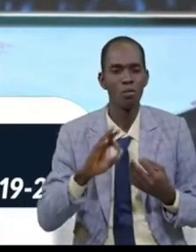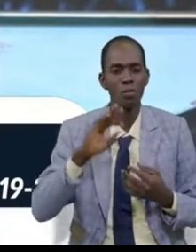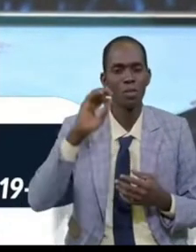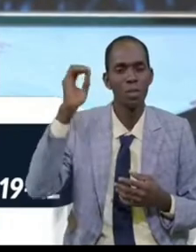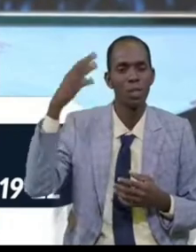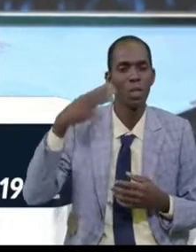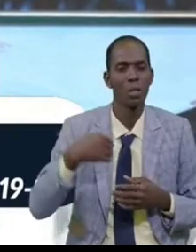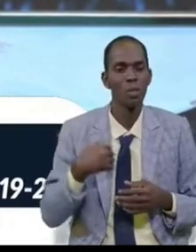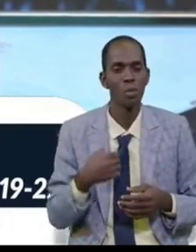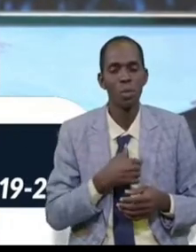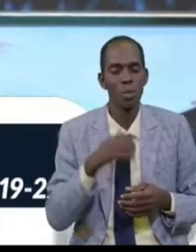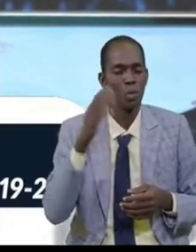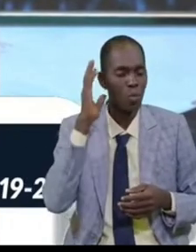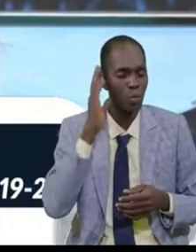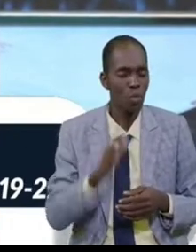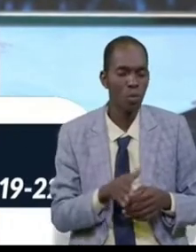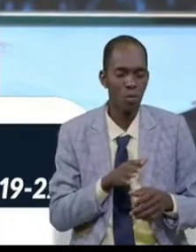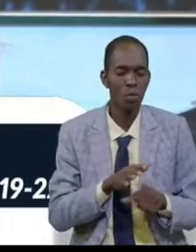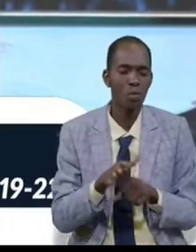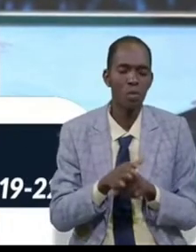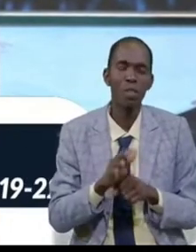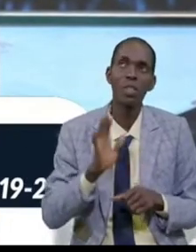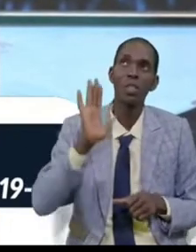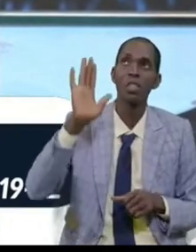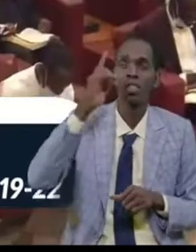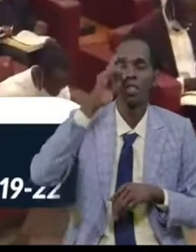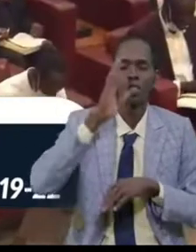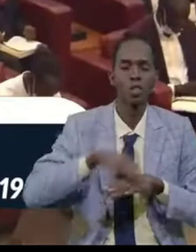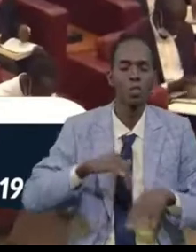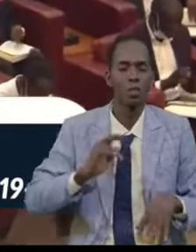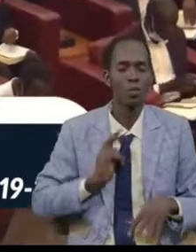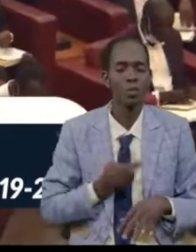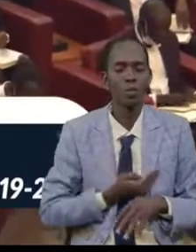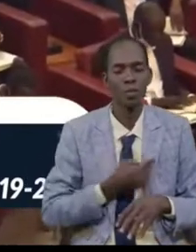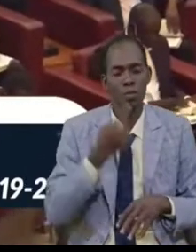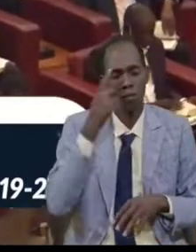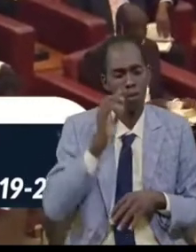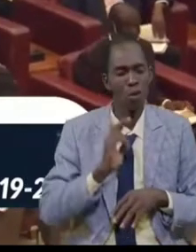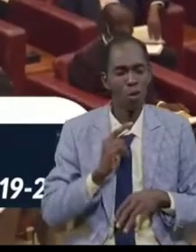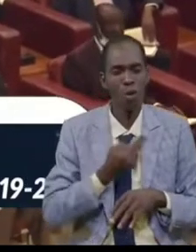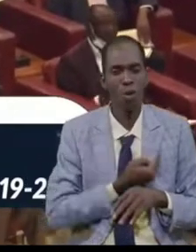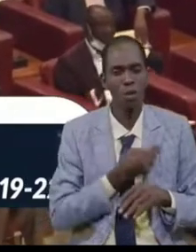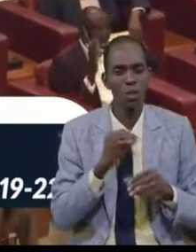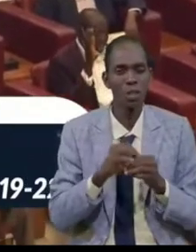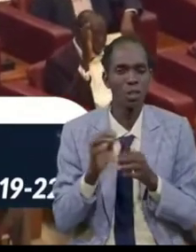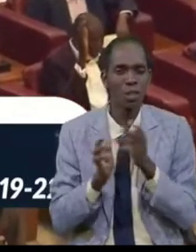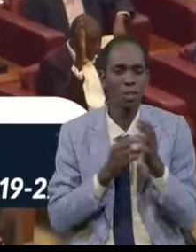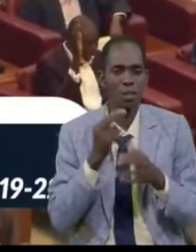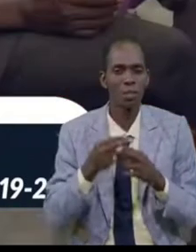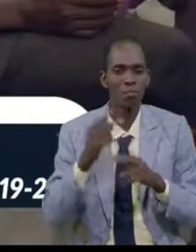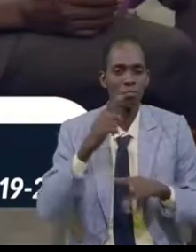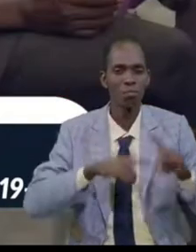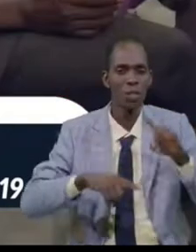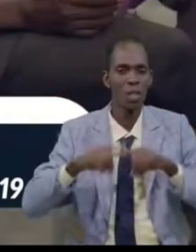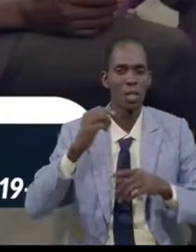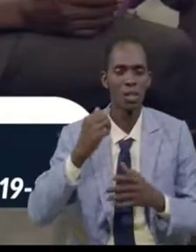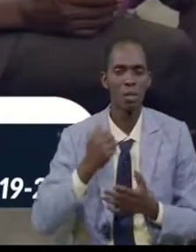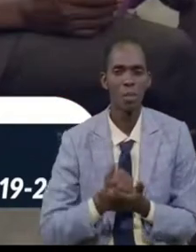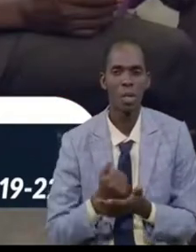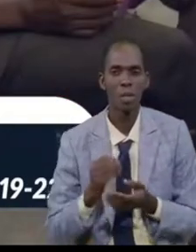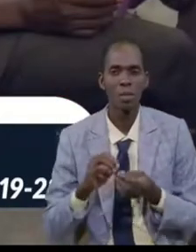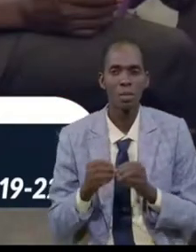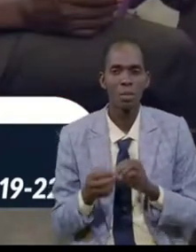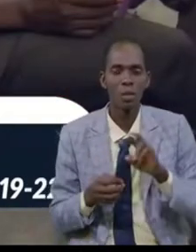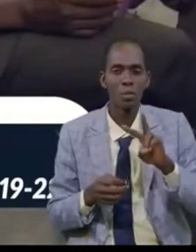as set by God in Jesus' name. Did I hear a good amen? Number